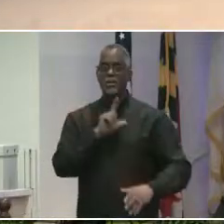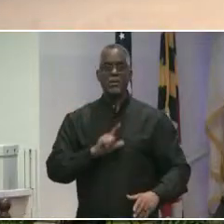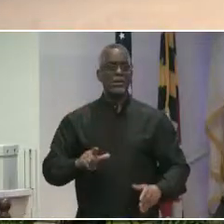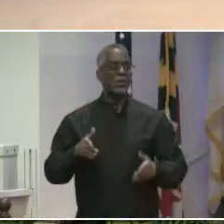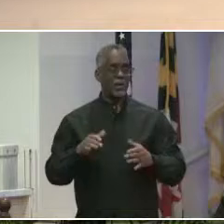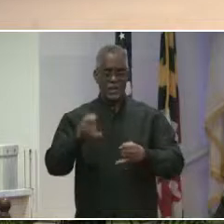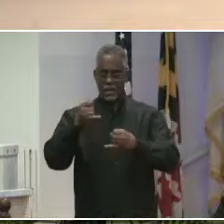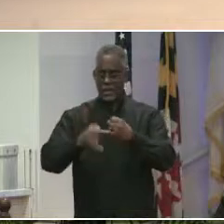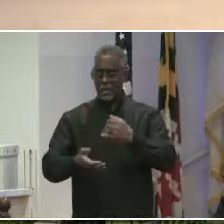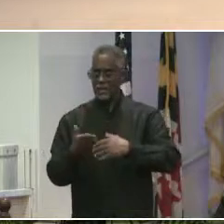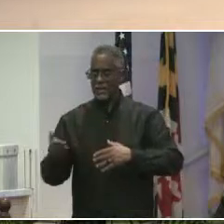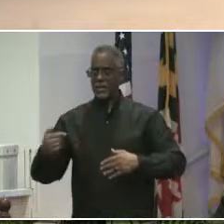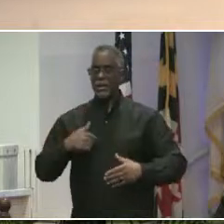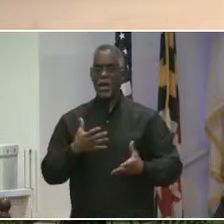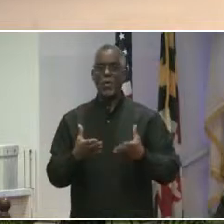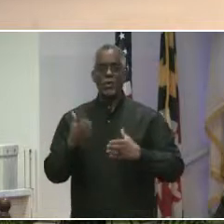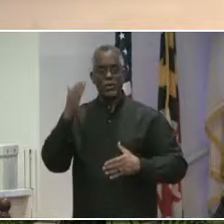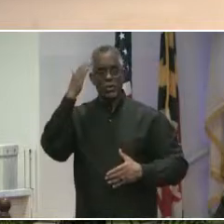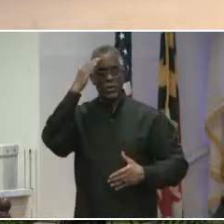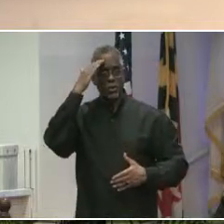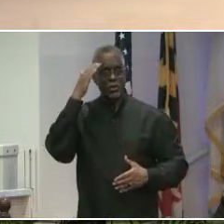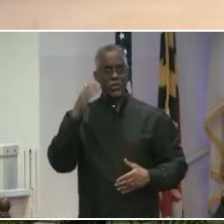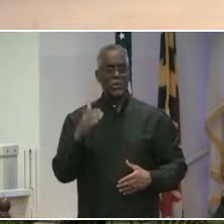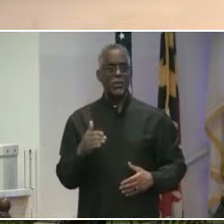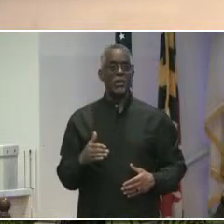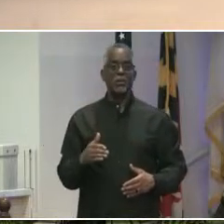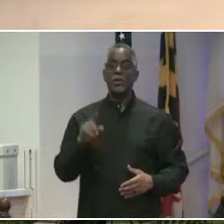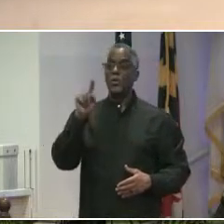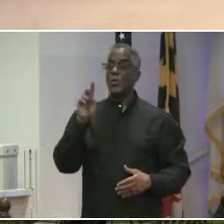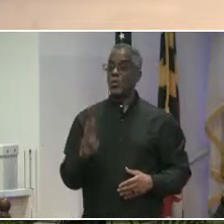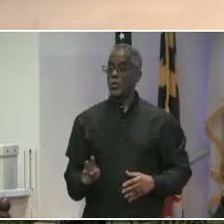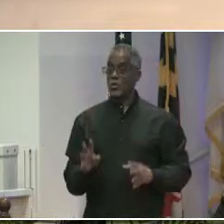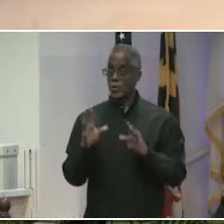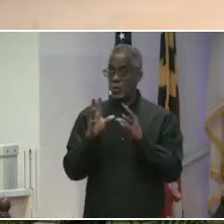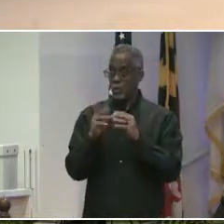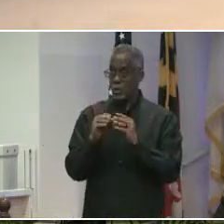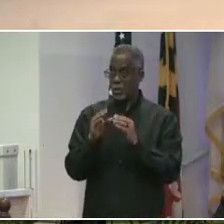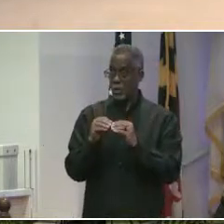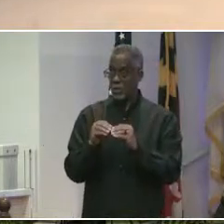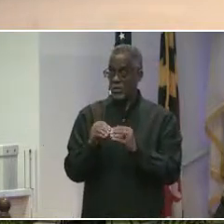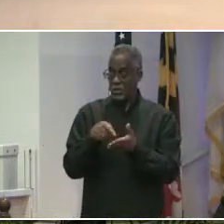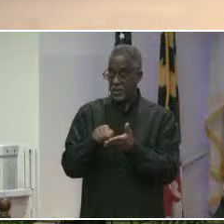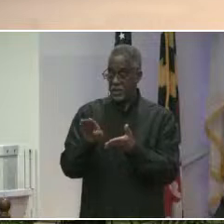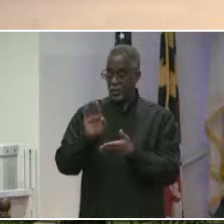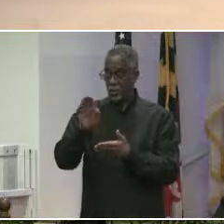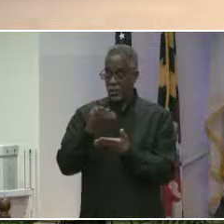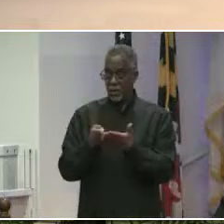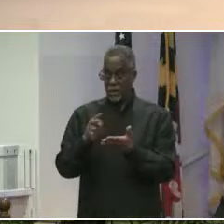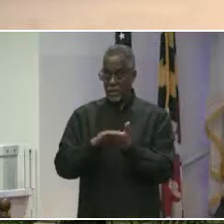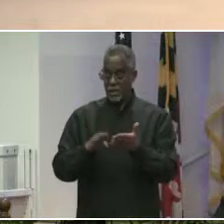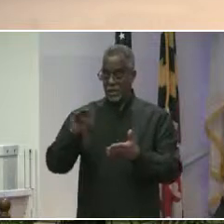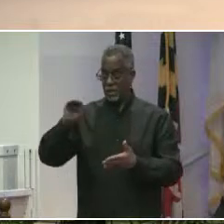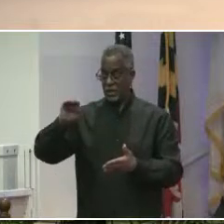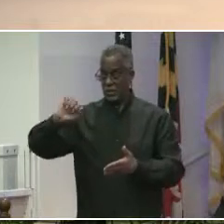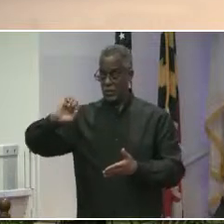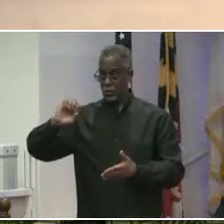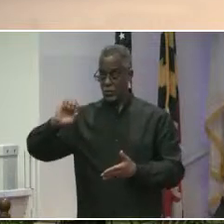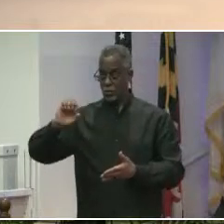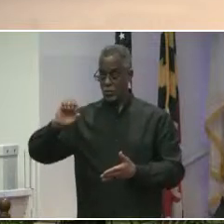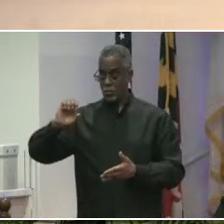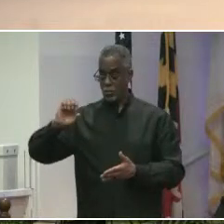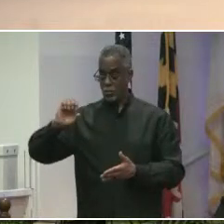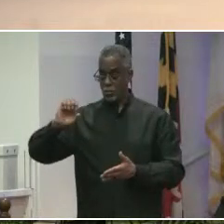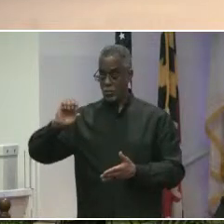Last thing I want you to know, you'll hear more. It'll be quarterly conference. Mark your calendars. March 7th. I think that's a